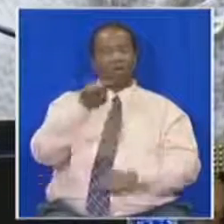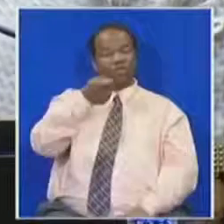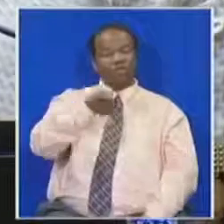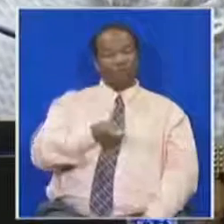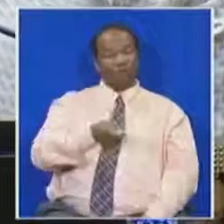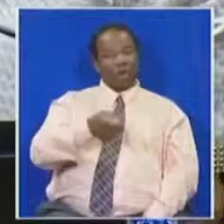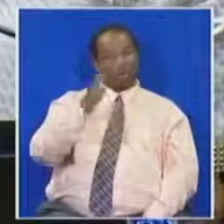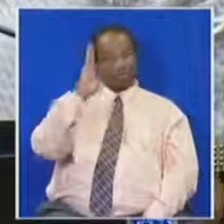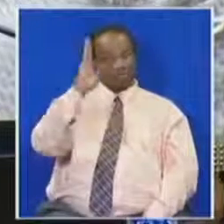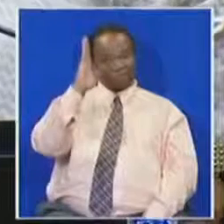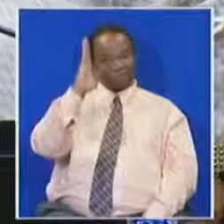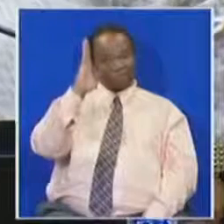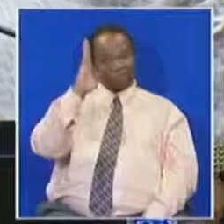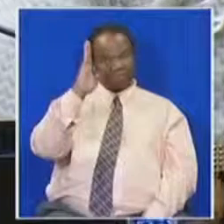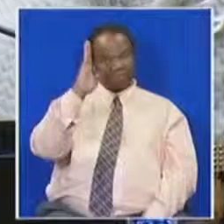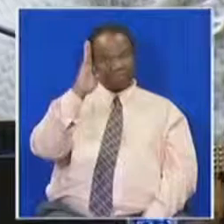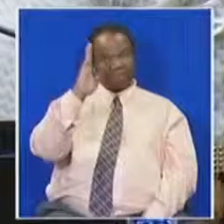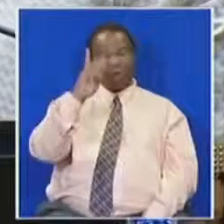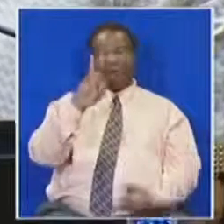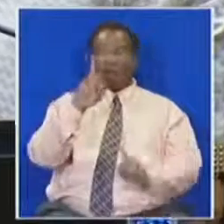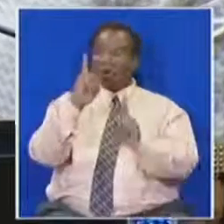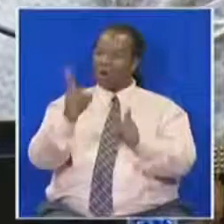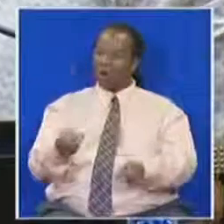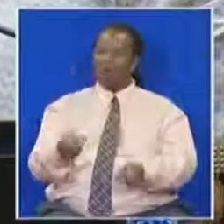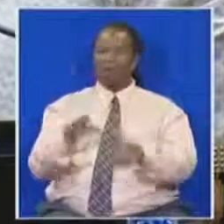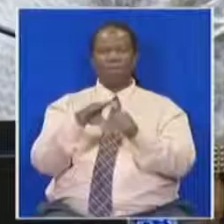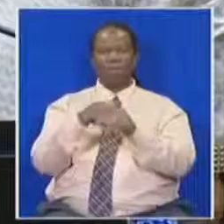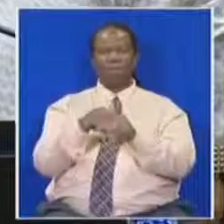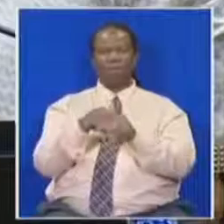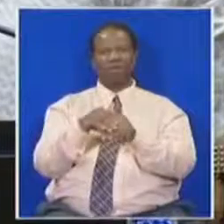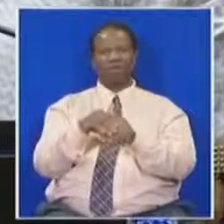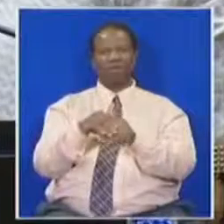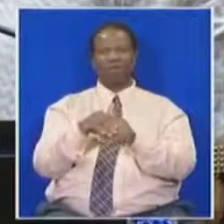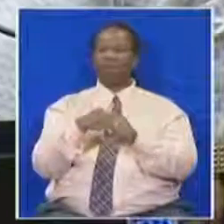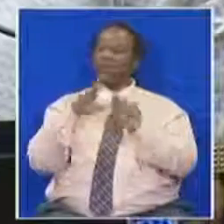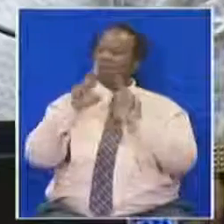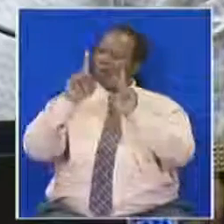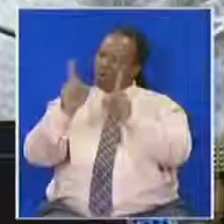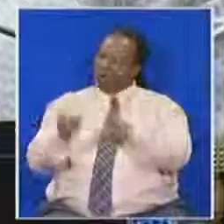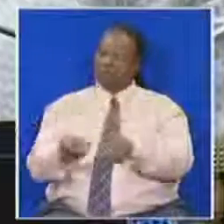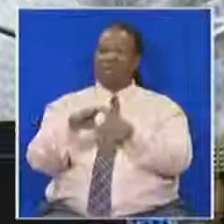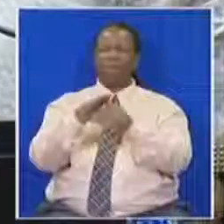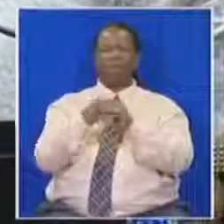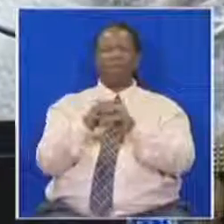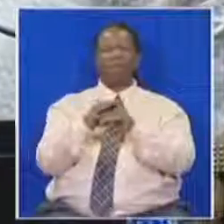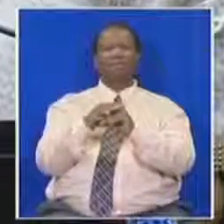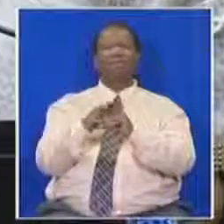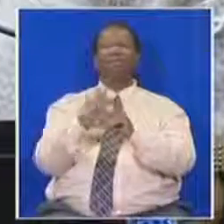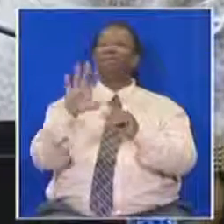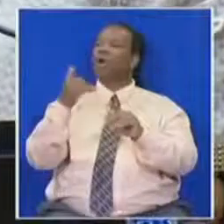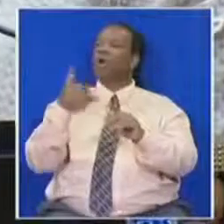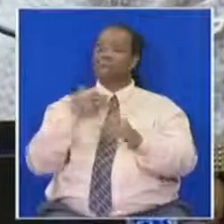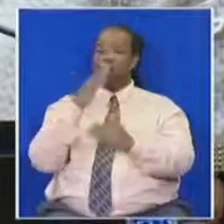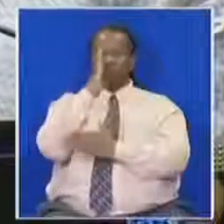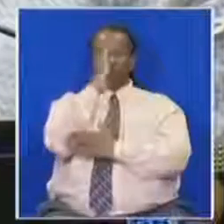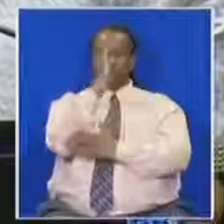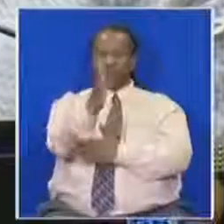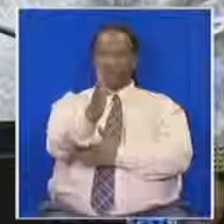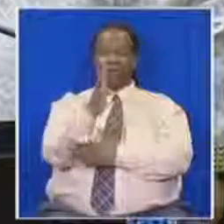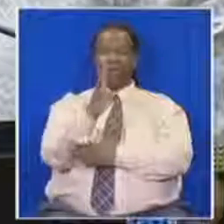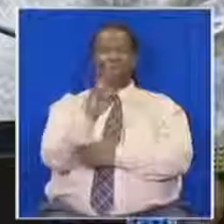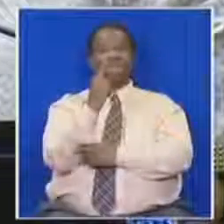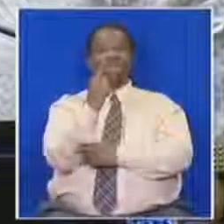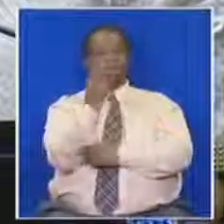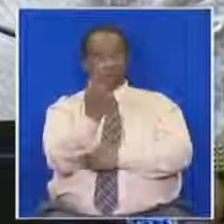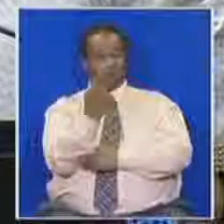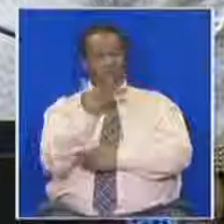Speaker. Order, Chair. Members. Order. Chair, can I address order, you? Sir. You will address me. I want to restore order in